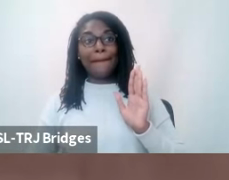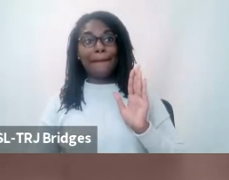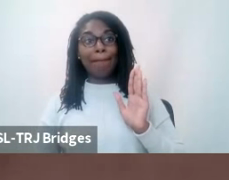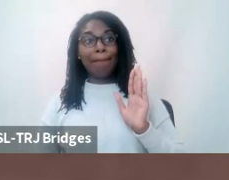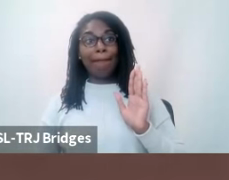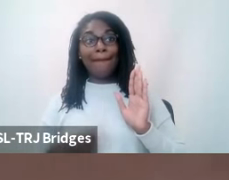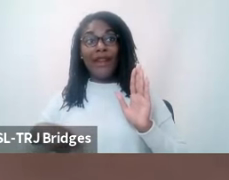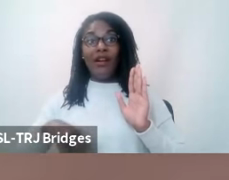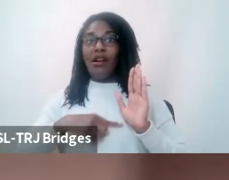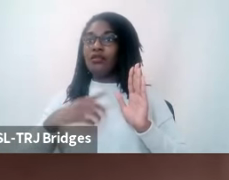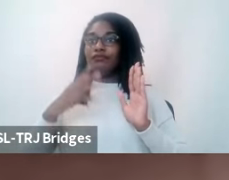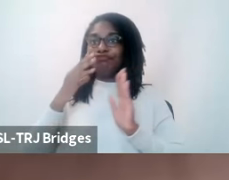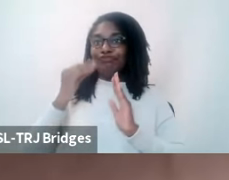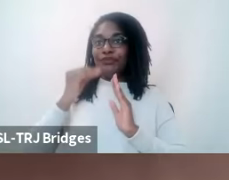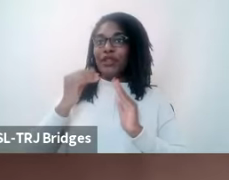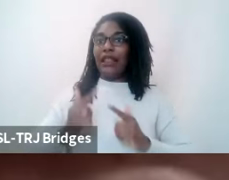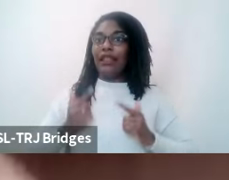By their very